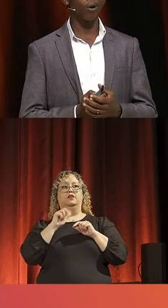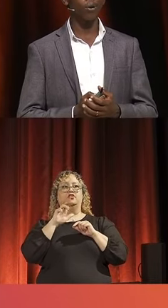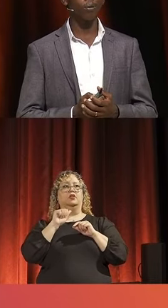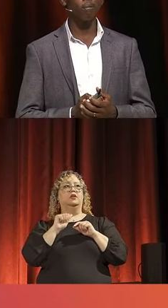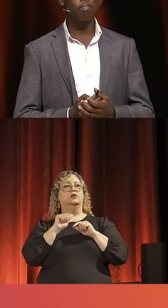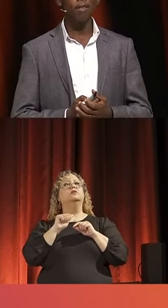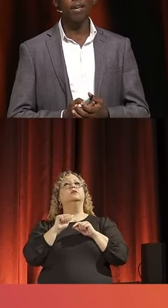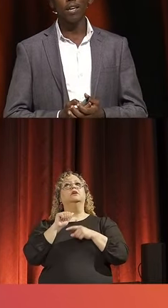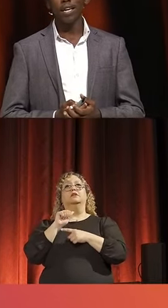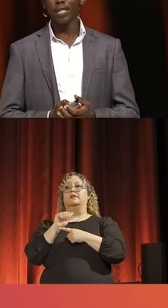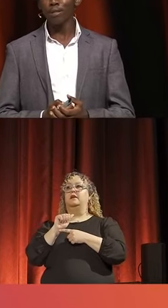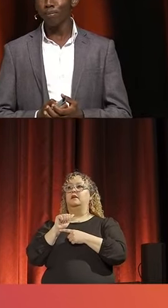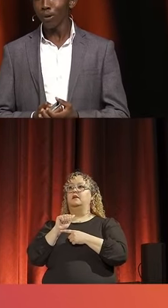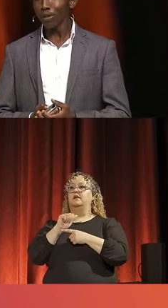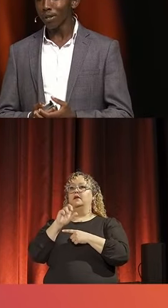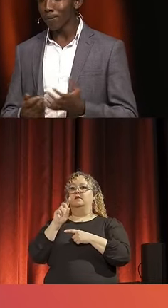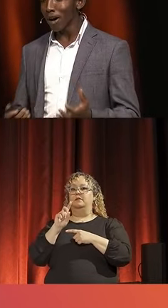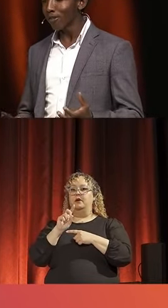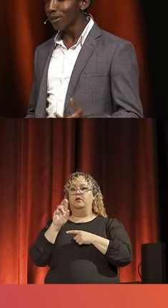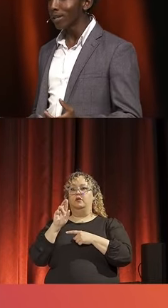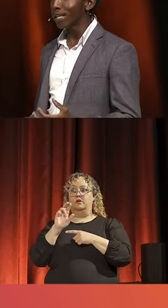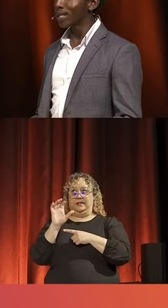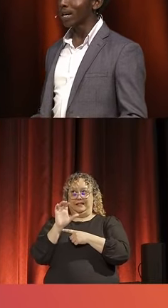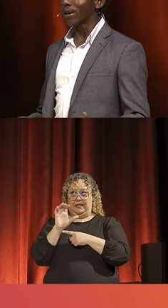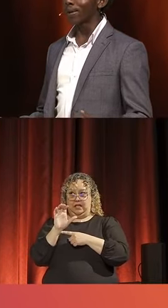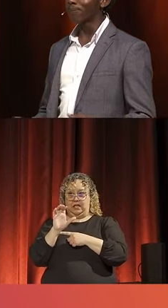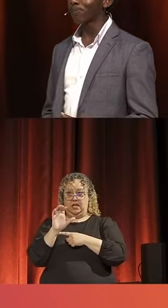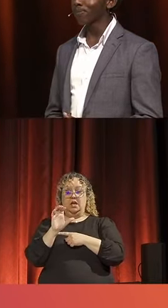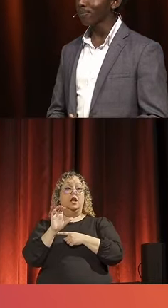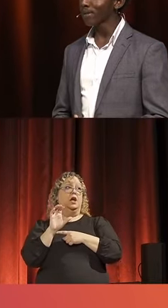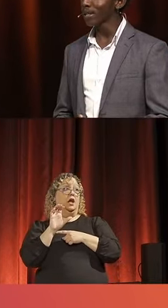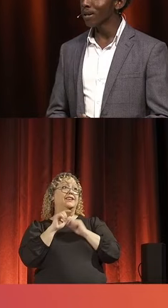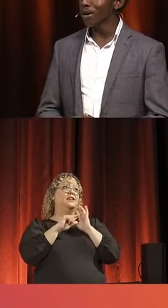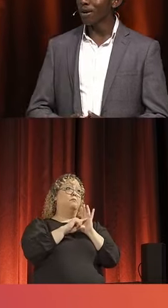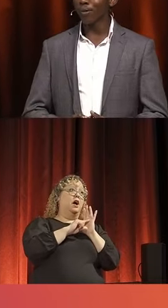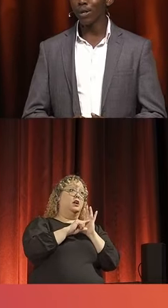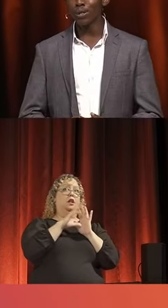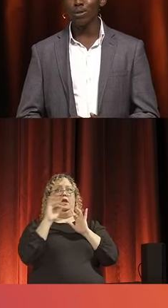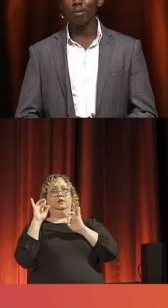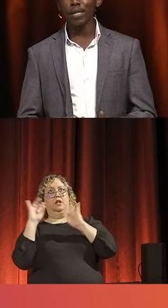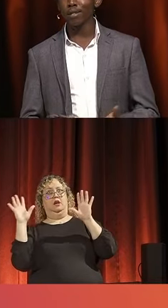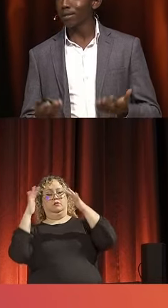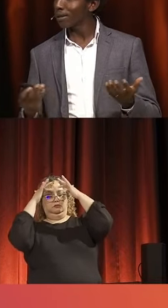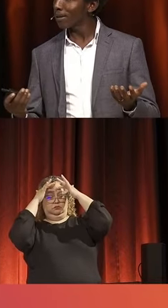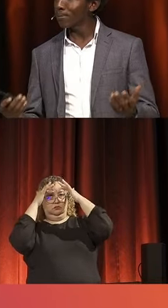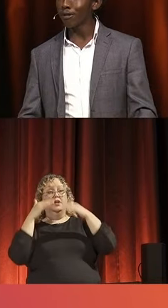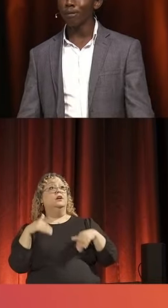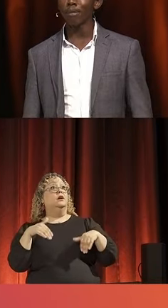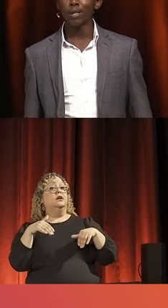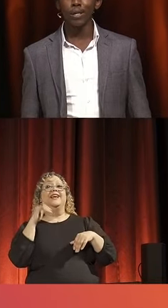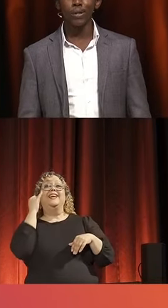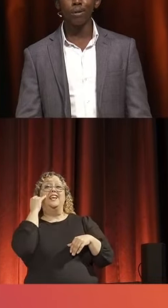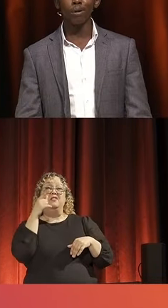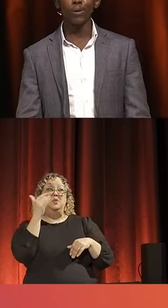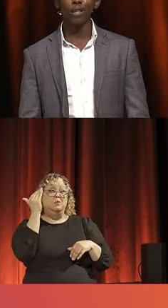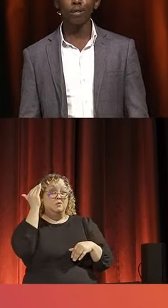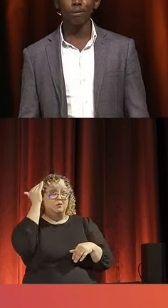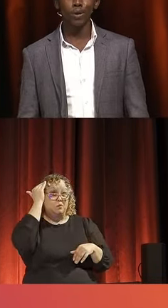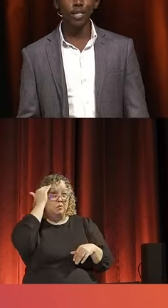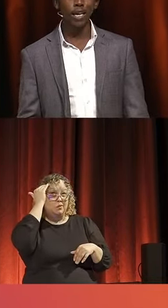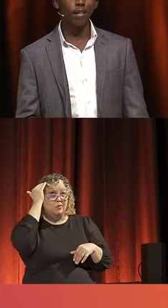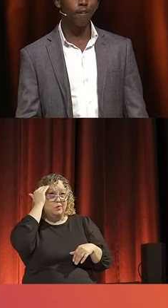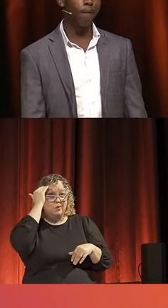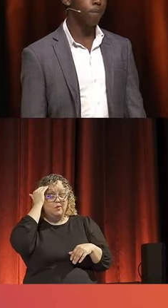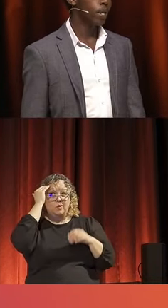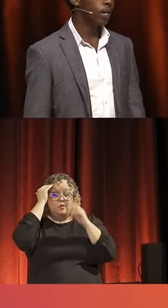of Congo. It is both a marvel and a terror. For those who might be familiar